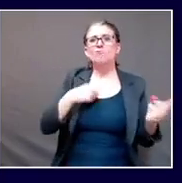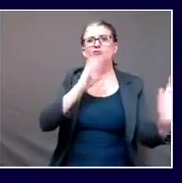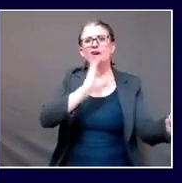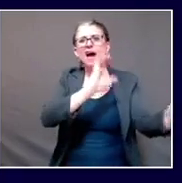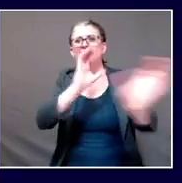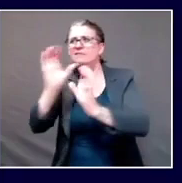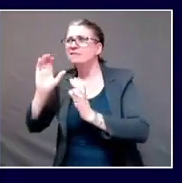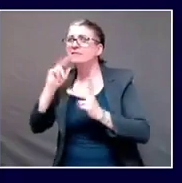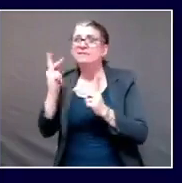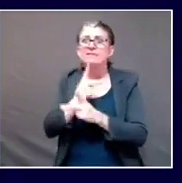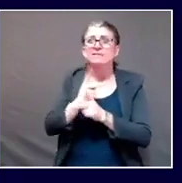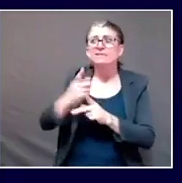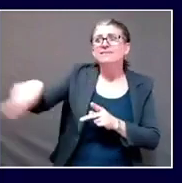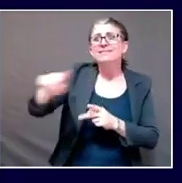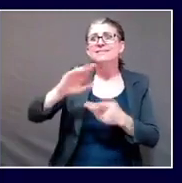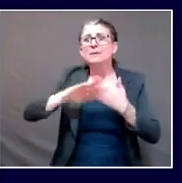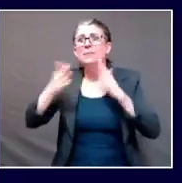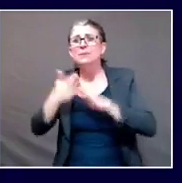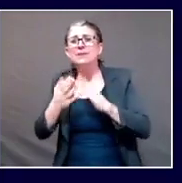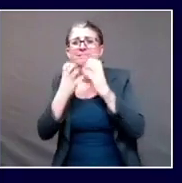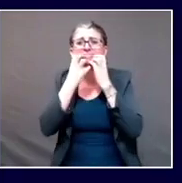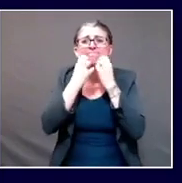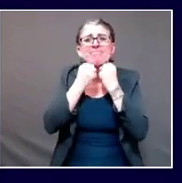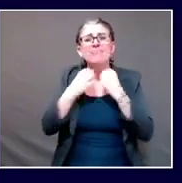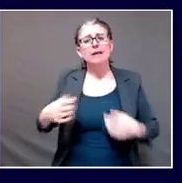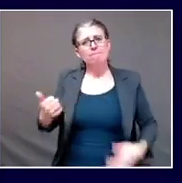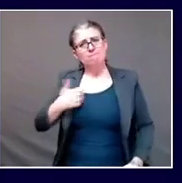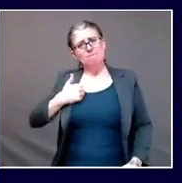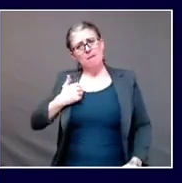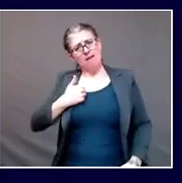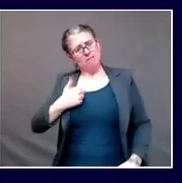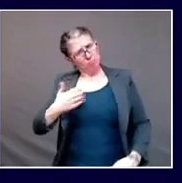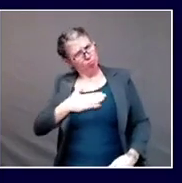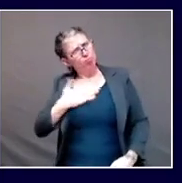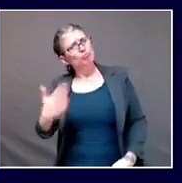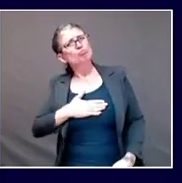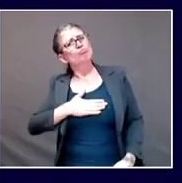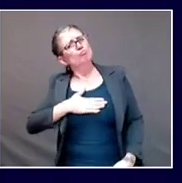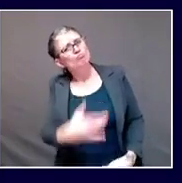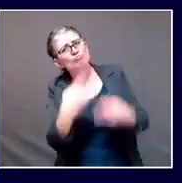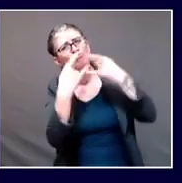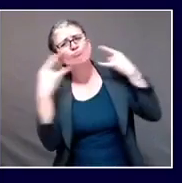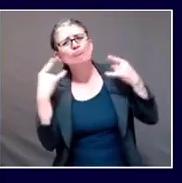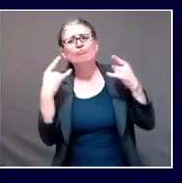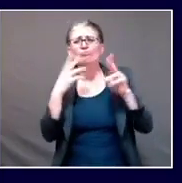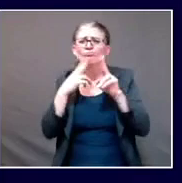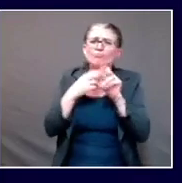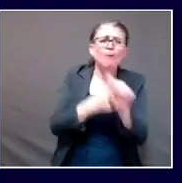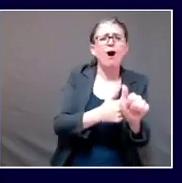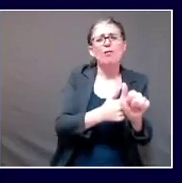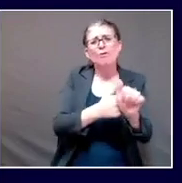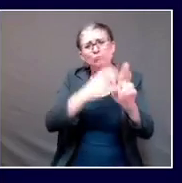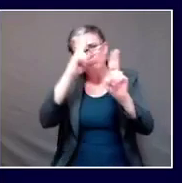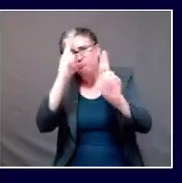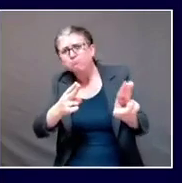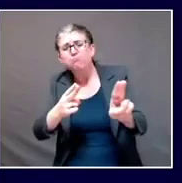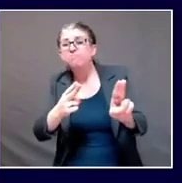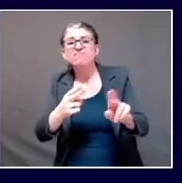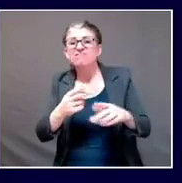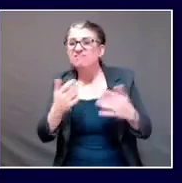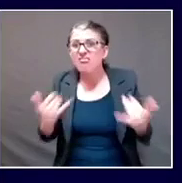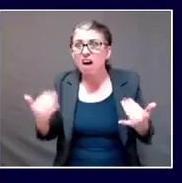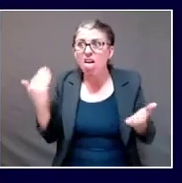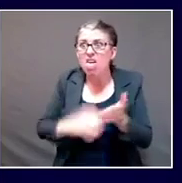federal CARES Act funds to continue our Keep It Maine public awareness campaign by DHHS to emphasize